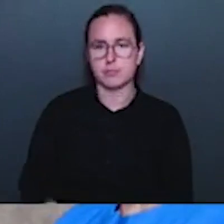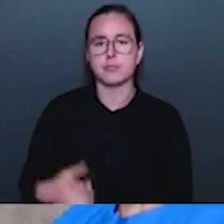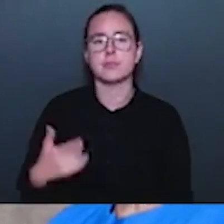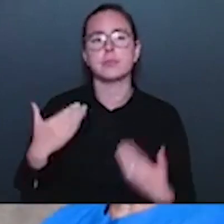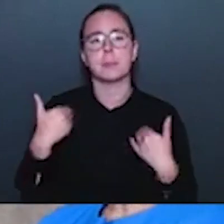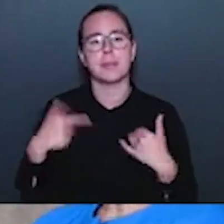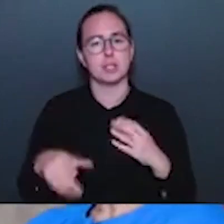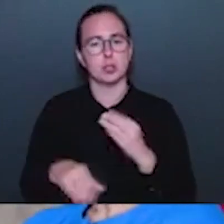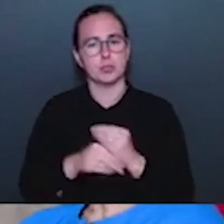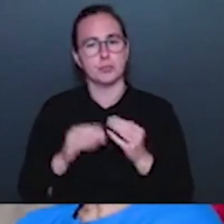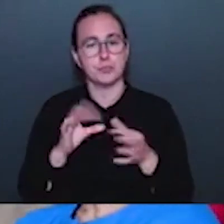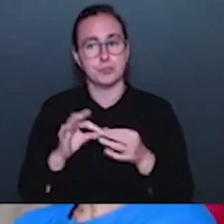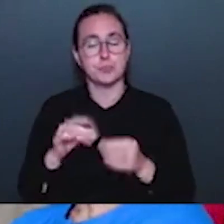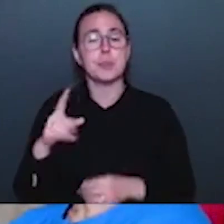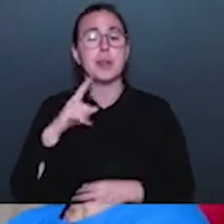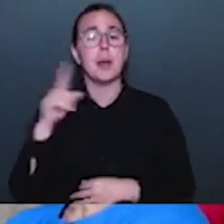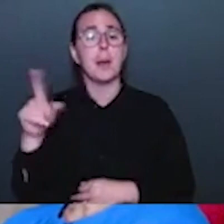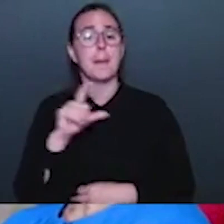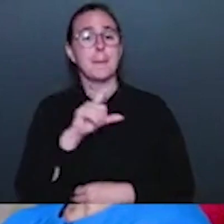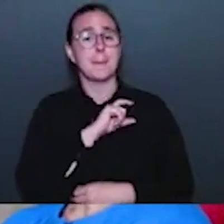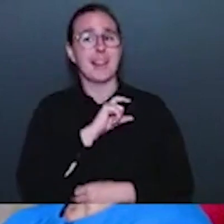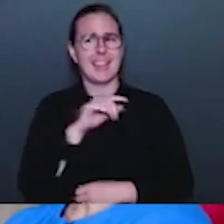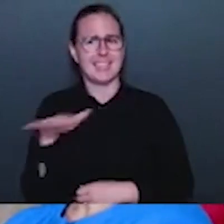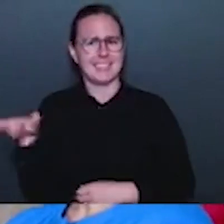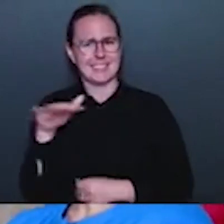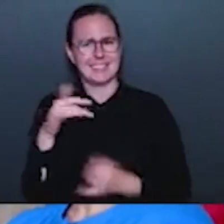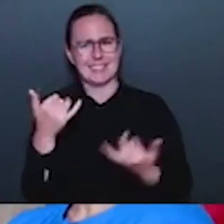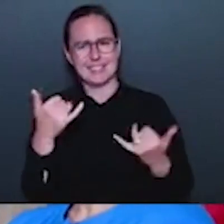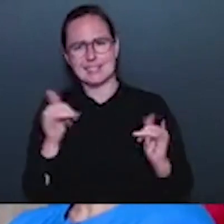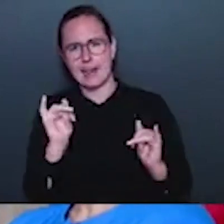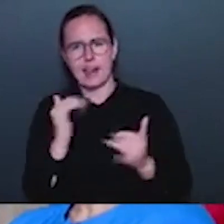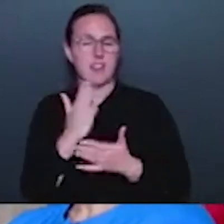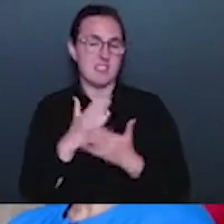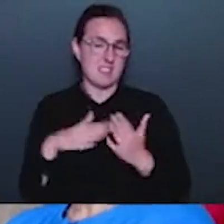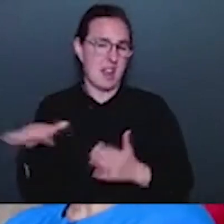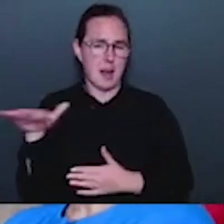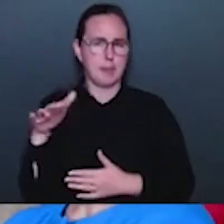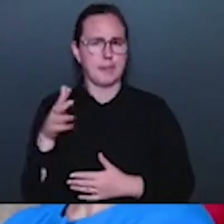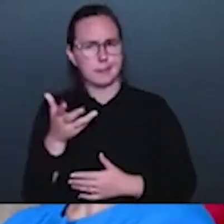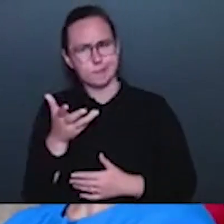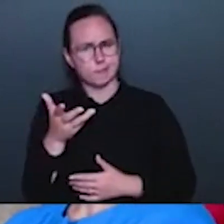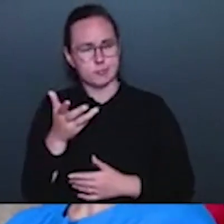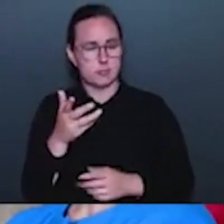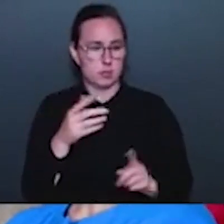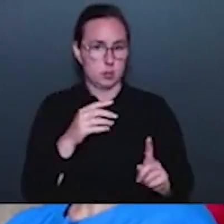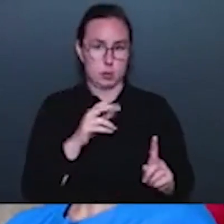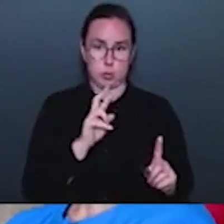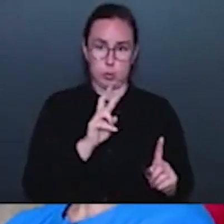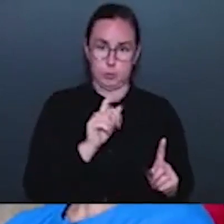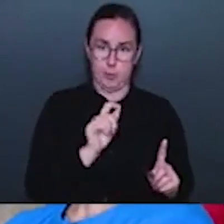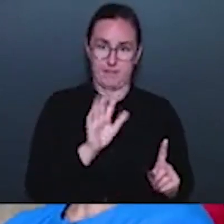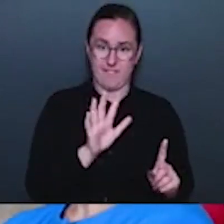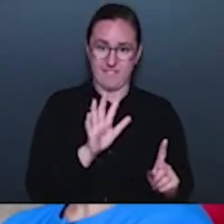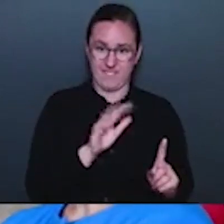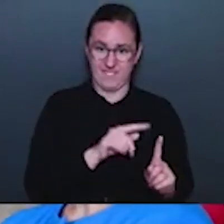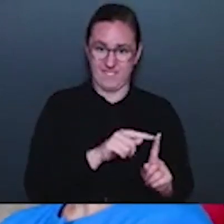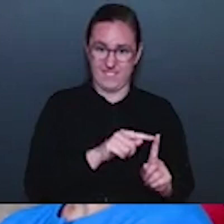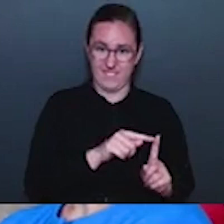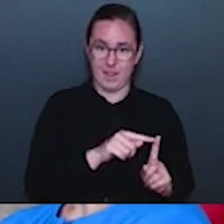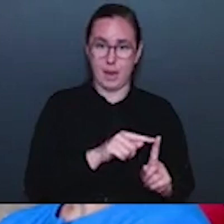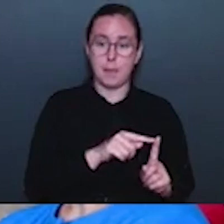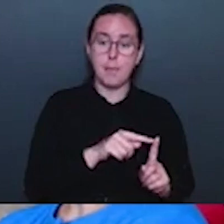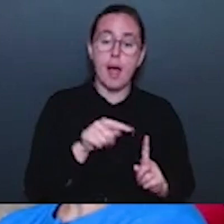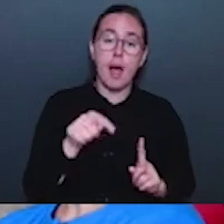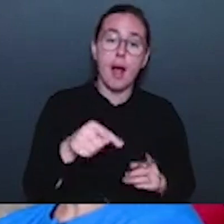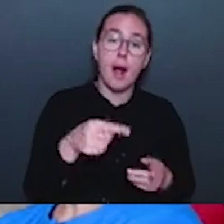for instance, but what that looks like, what the enforcement there looks like, and some users who also are fearful this may actually lead to more enforcement from the police end of